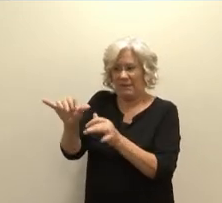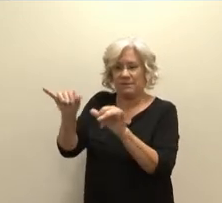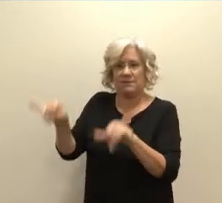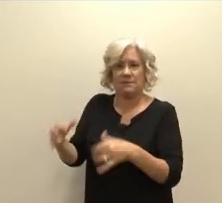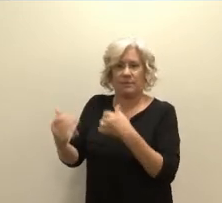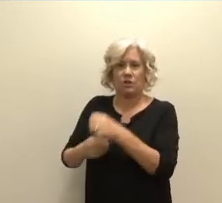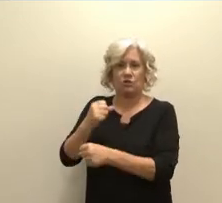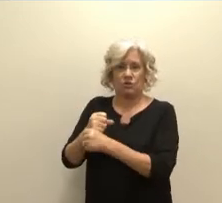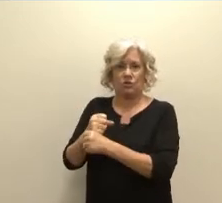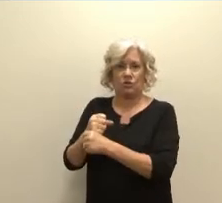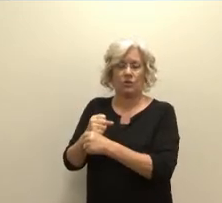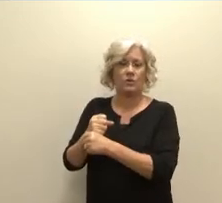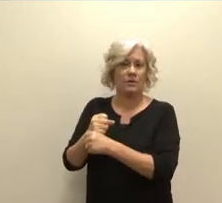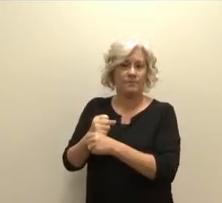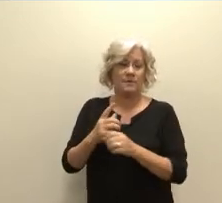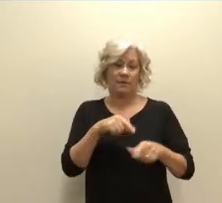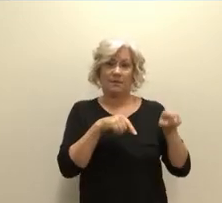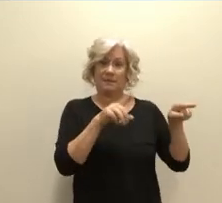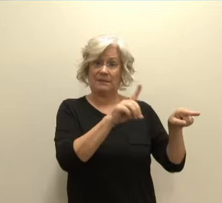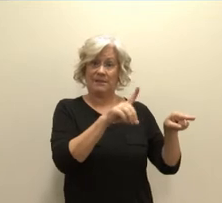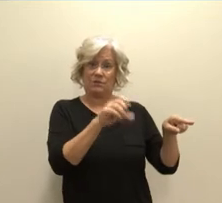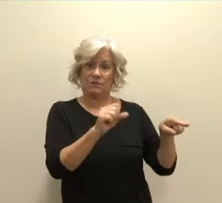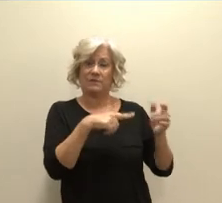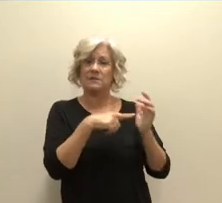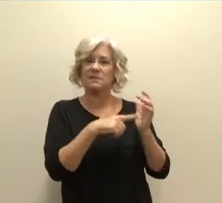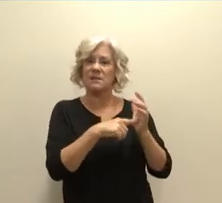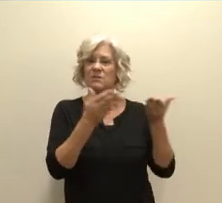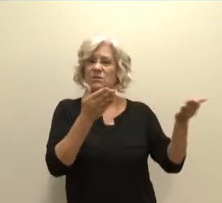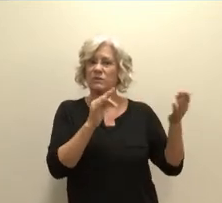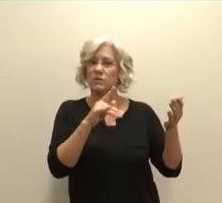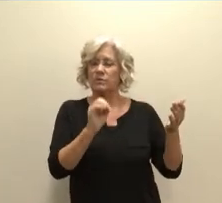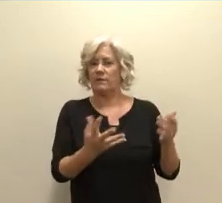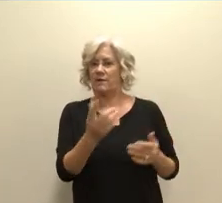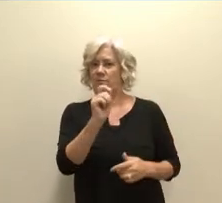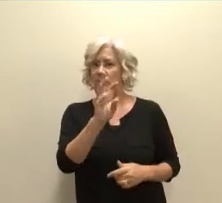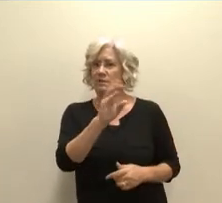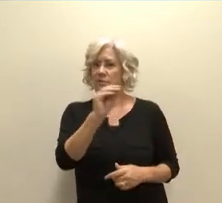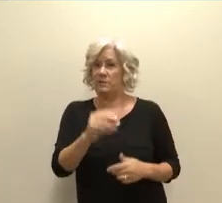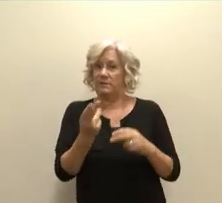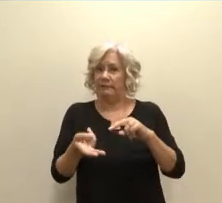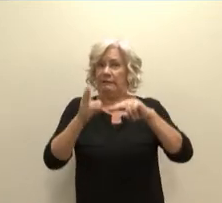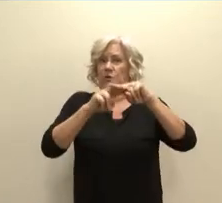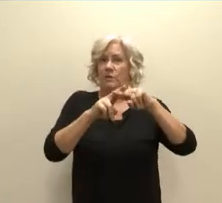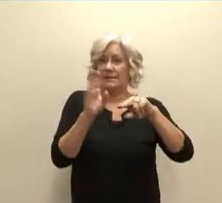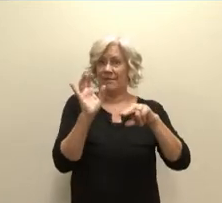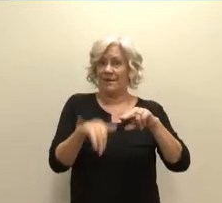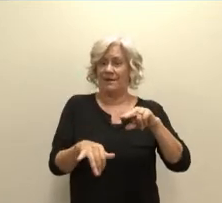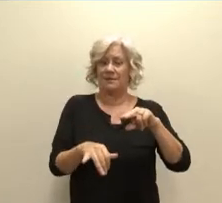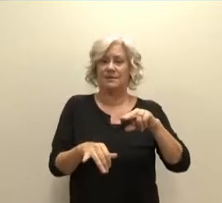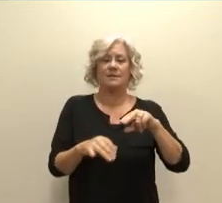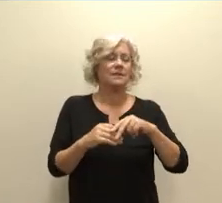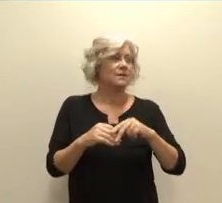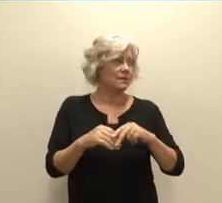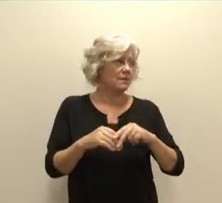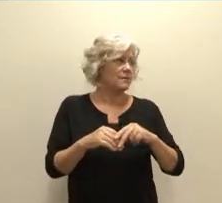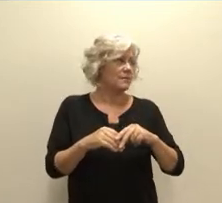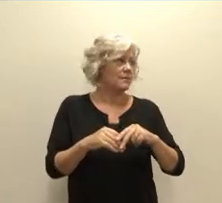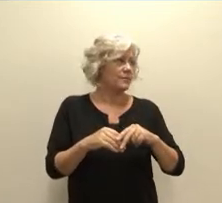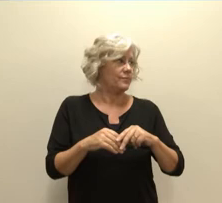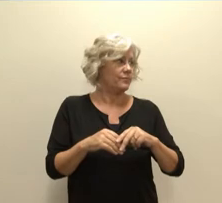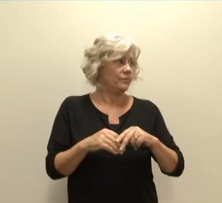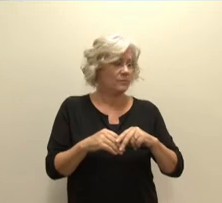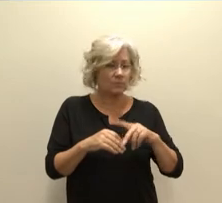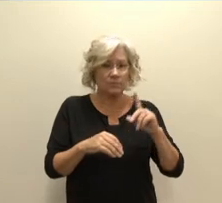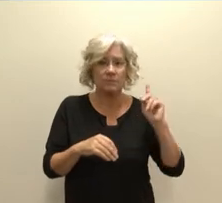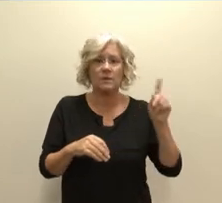year, and the debt service rate is 5.6% increase in that budget. Now that we have the same tax rate